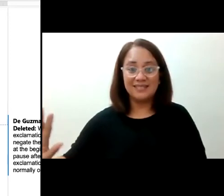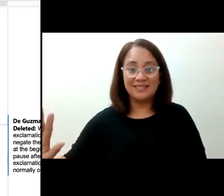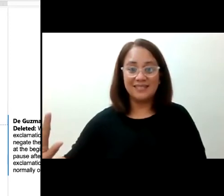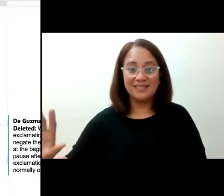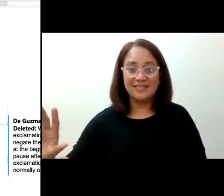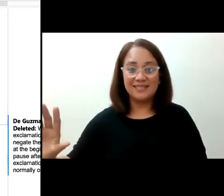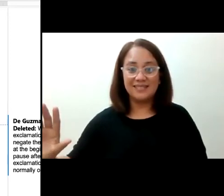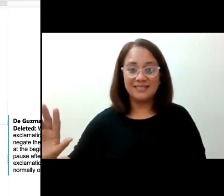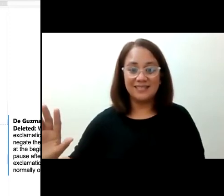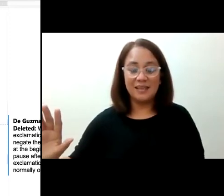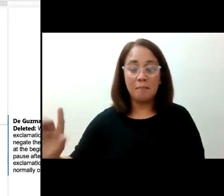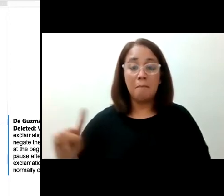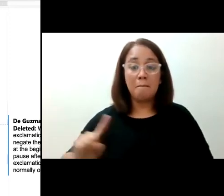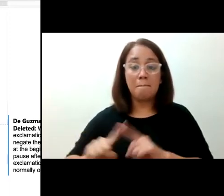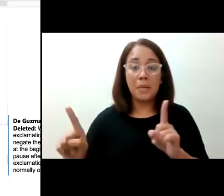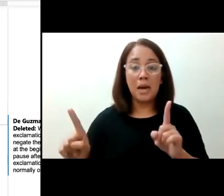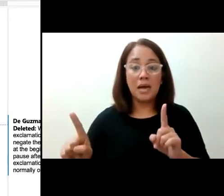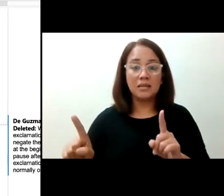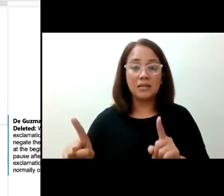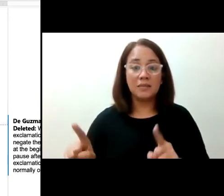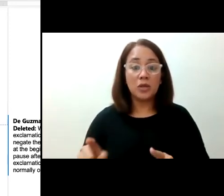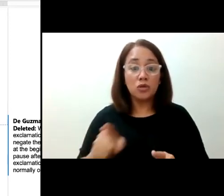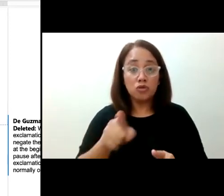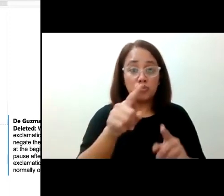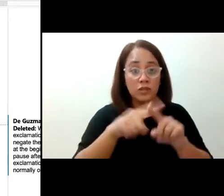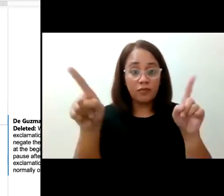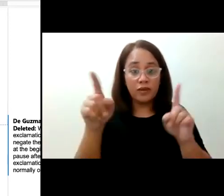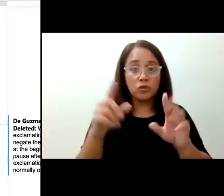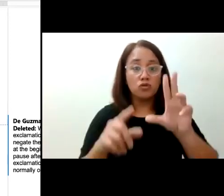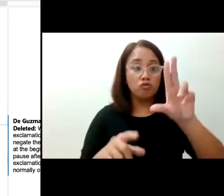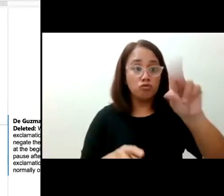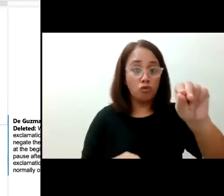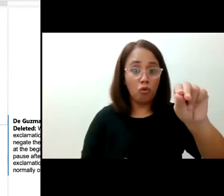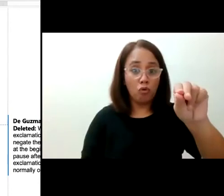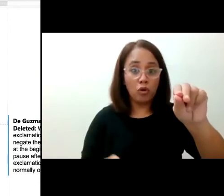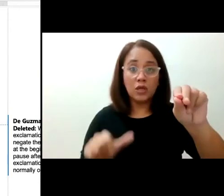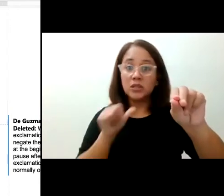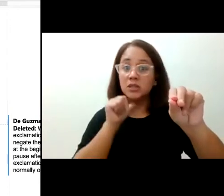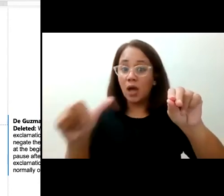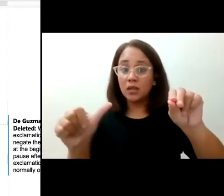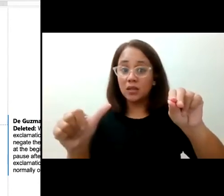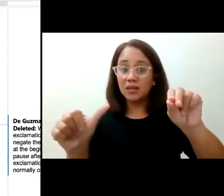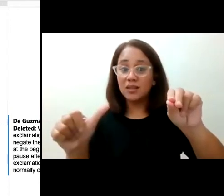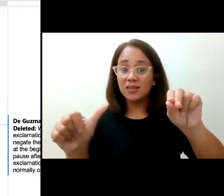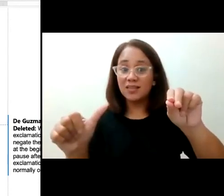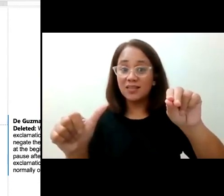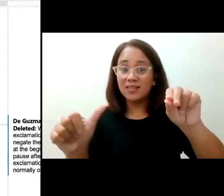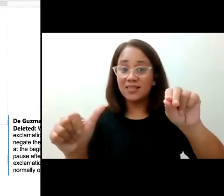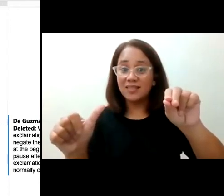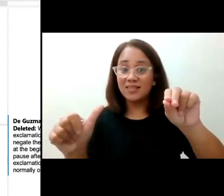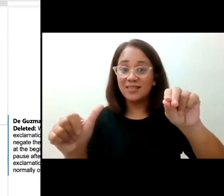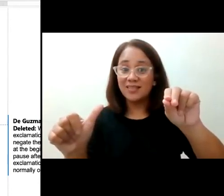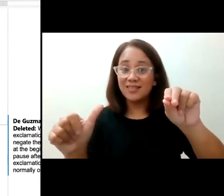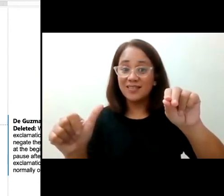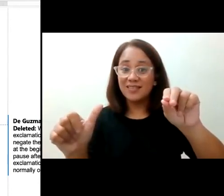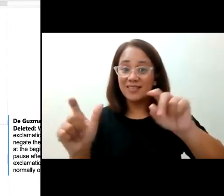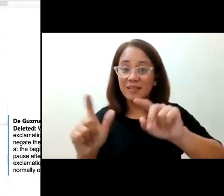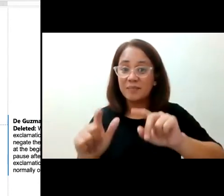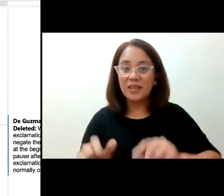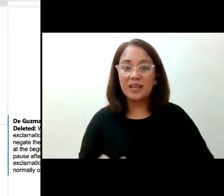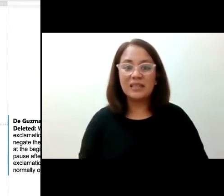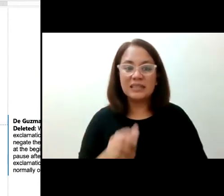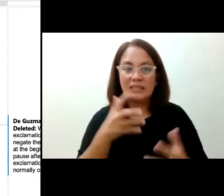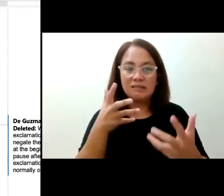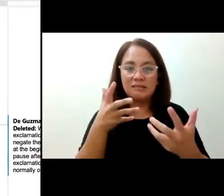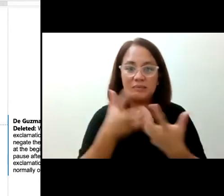Okay, but because you have different sign, no and not, it's not appropriate to